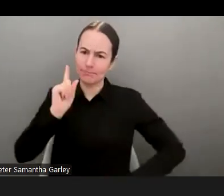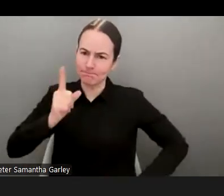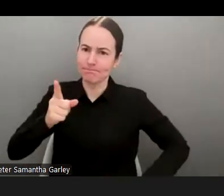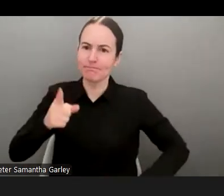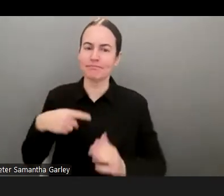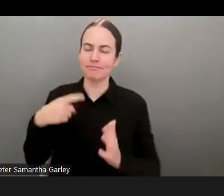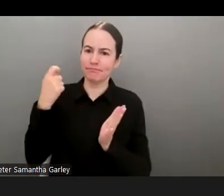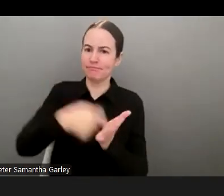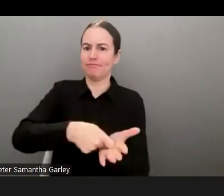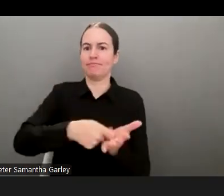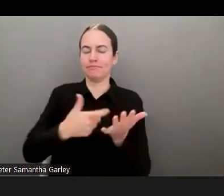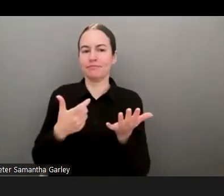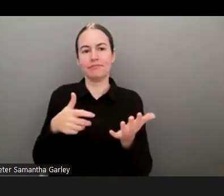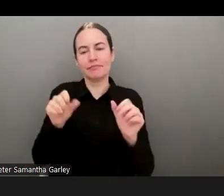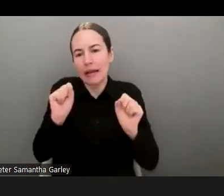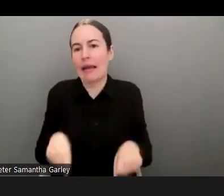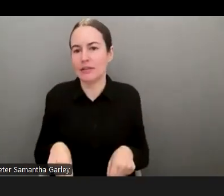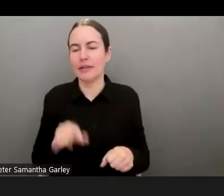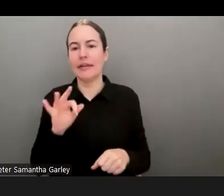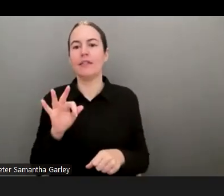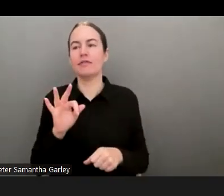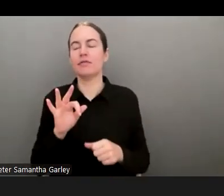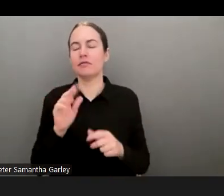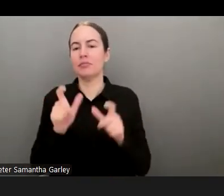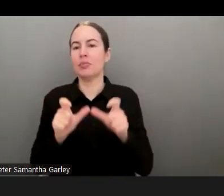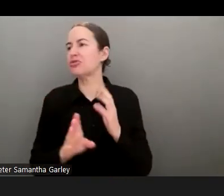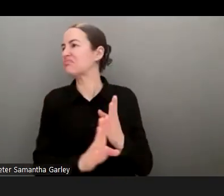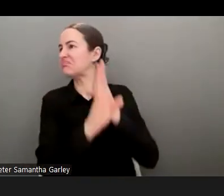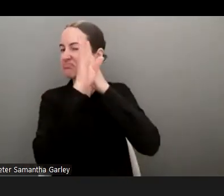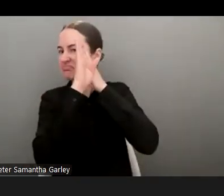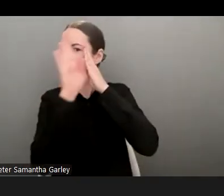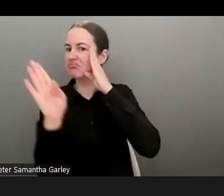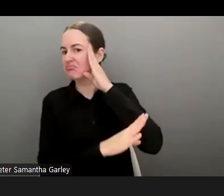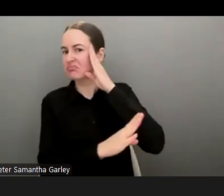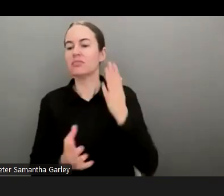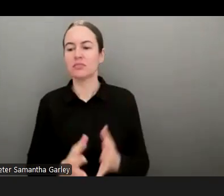to that, but before,